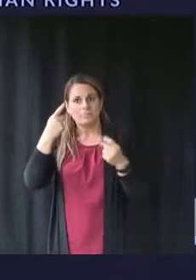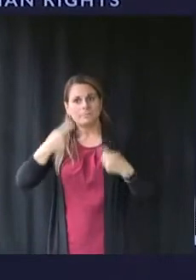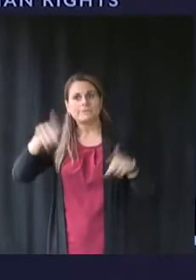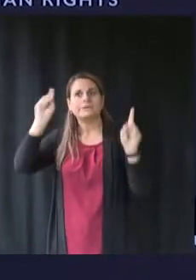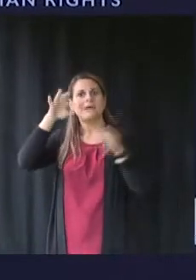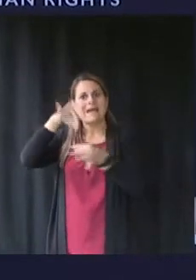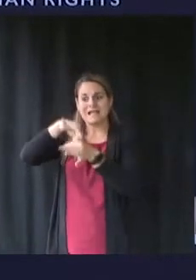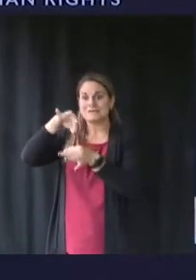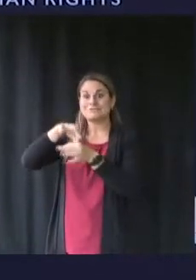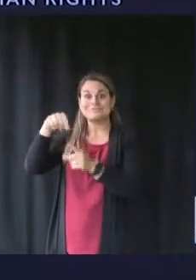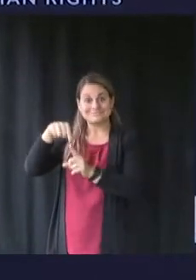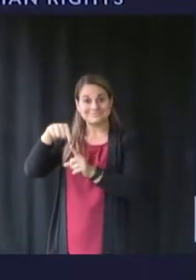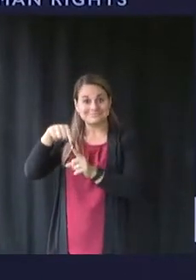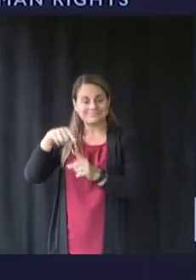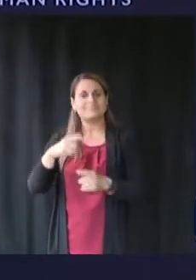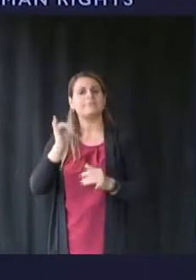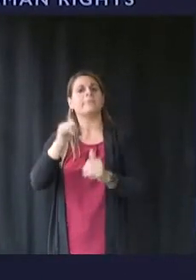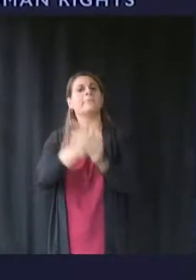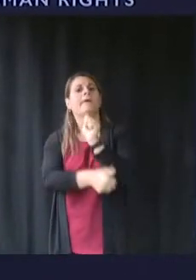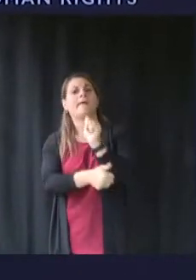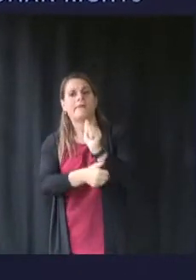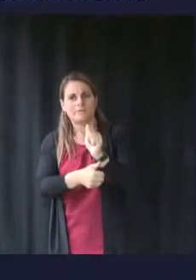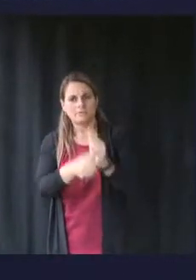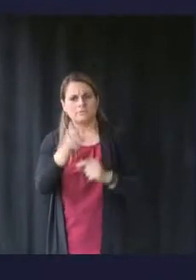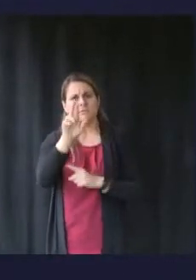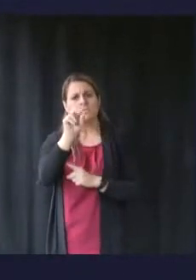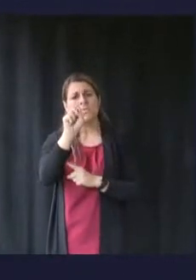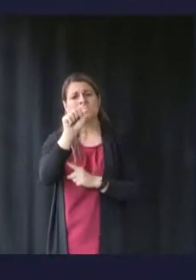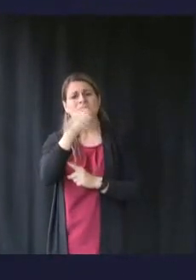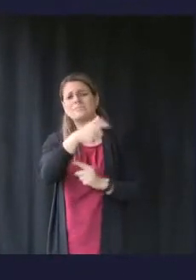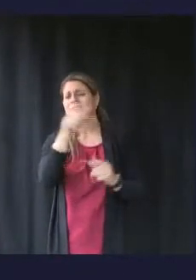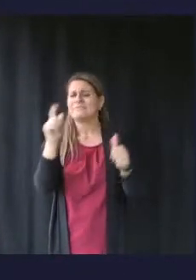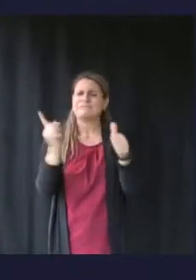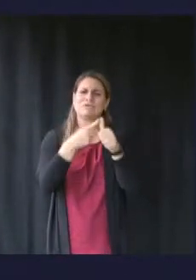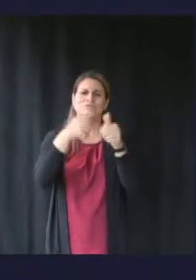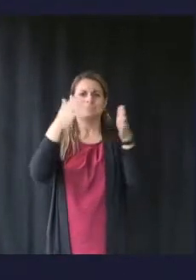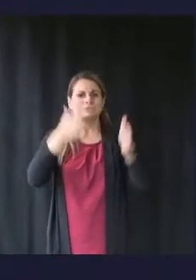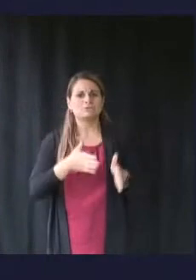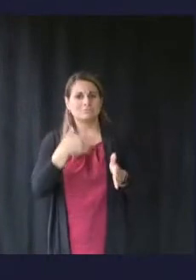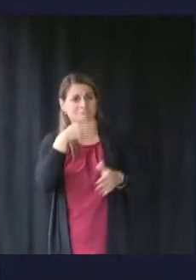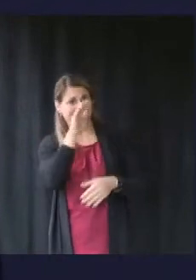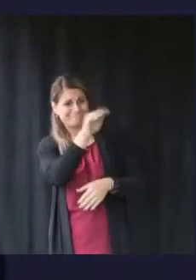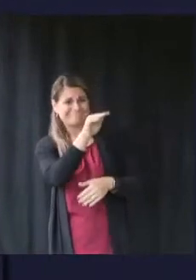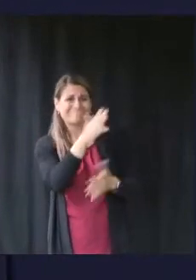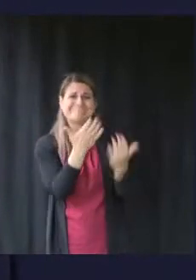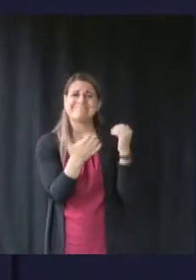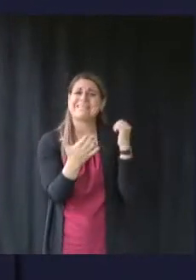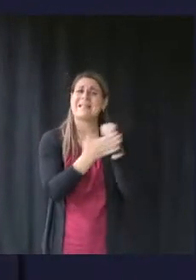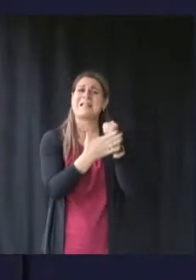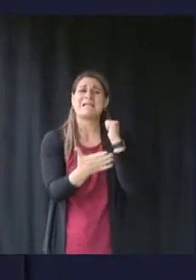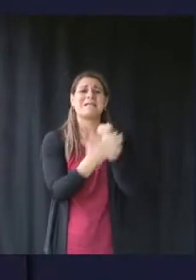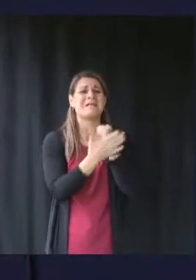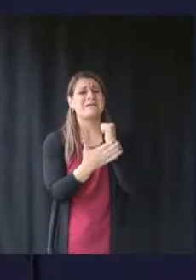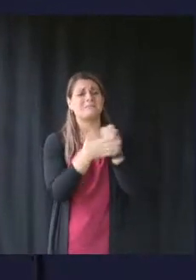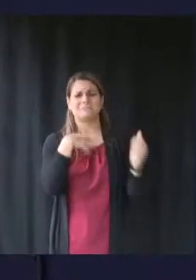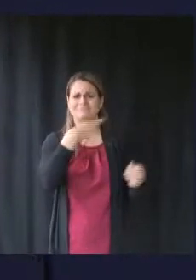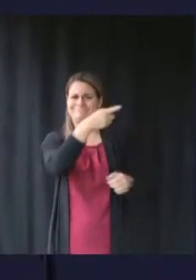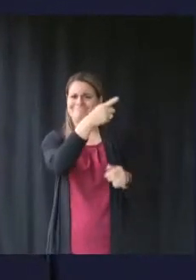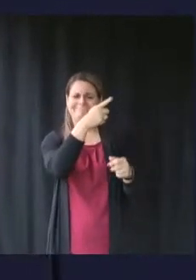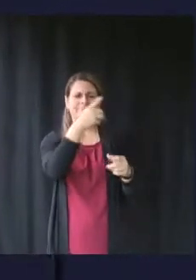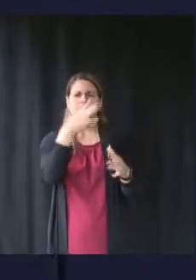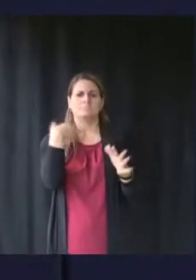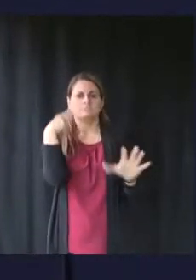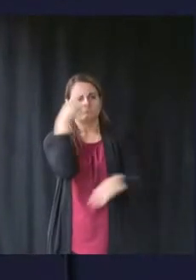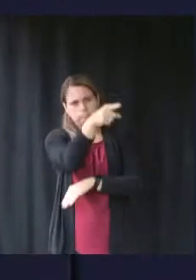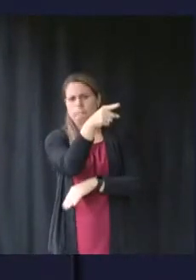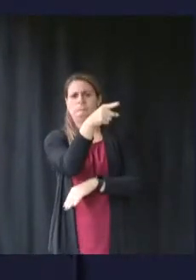Rosa will not tell you, but she's the first person I called to ask for her help as to how I should do this. And that put money in the pockets